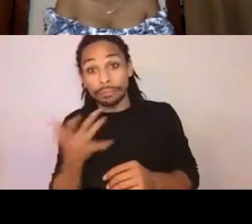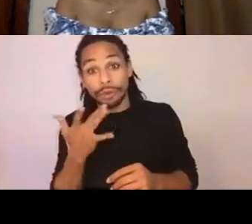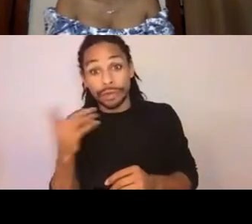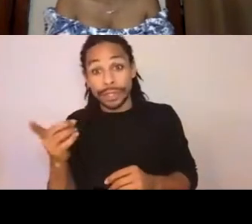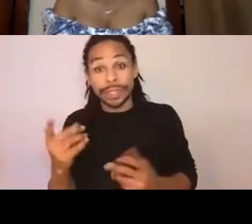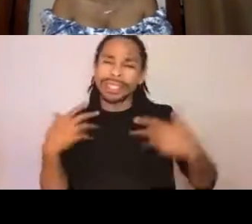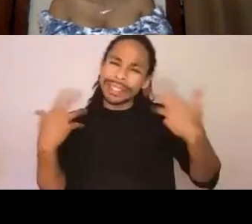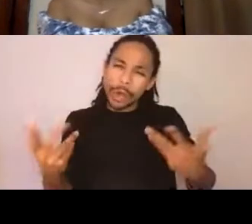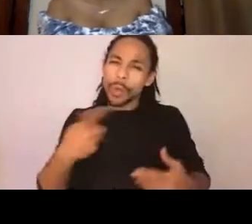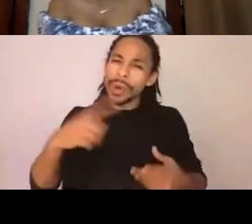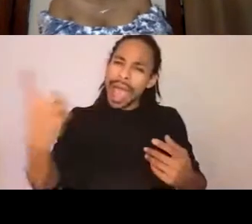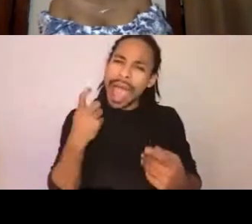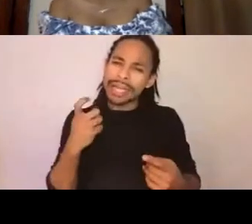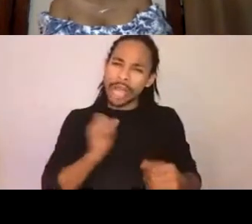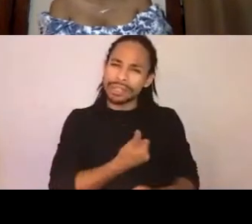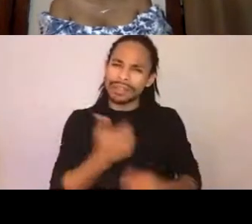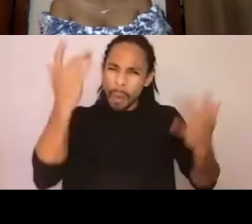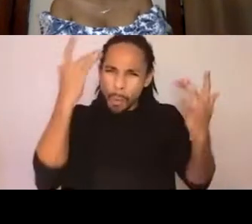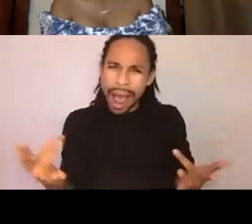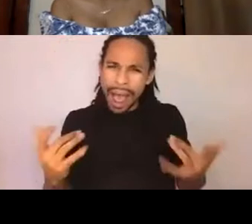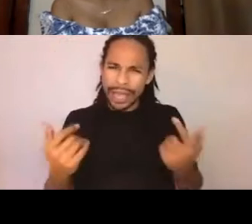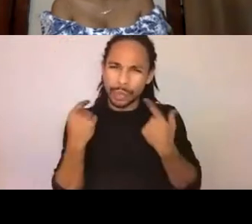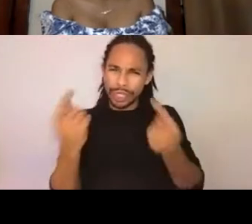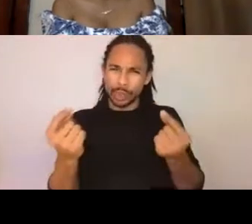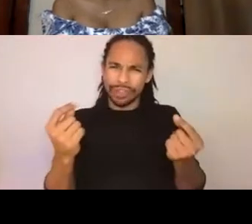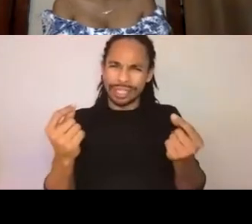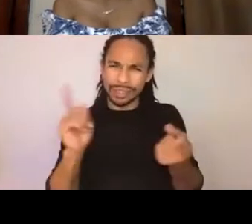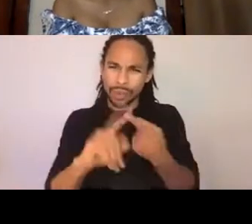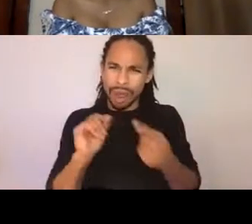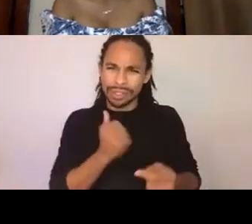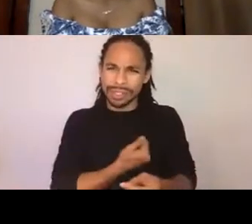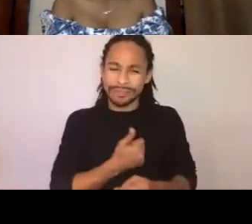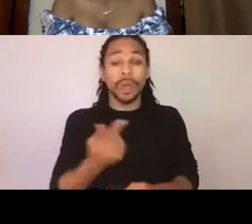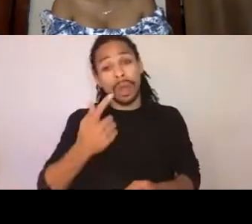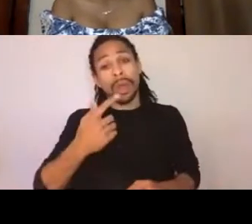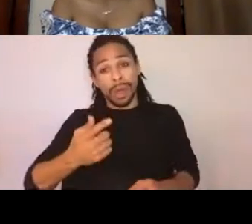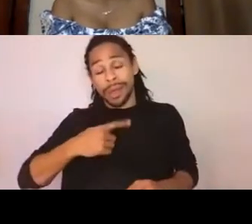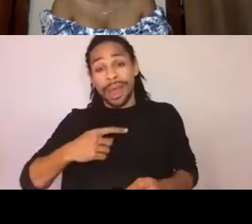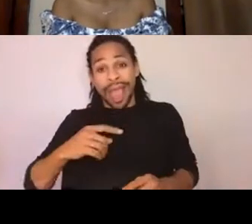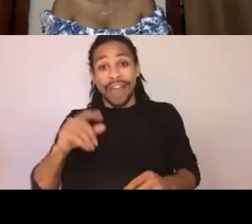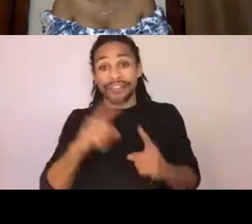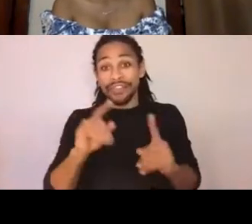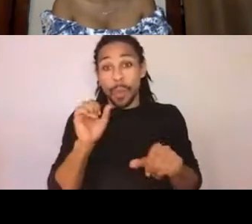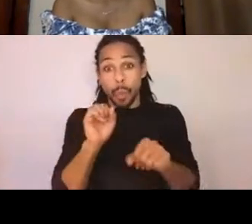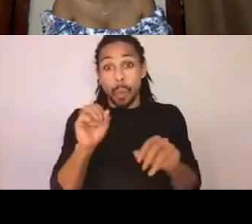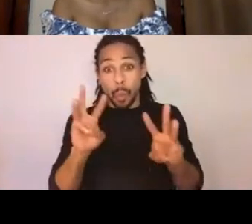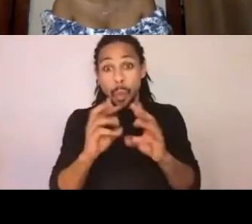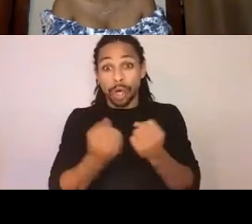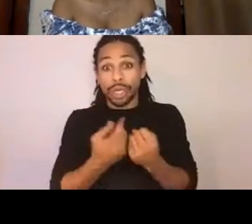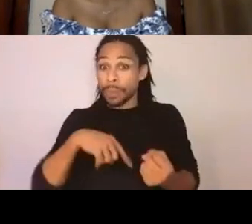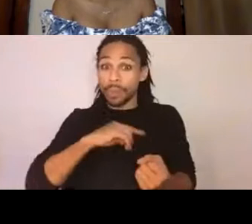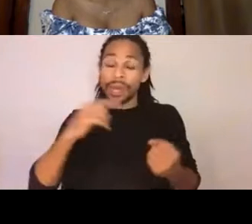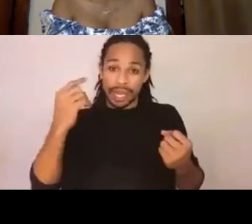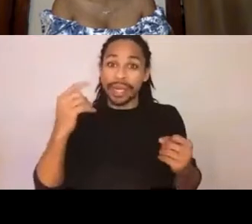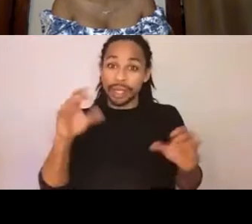we, you know, why do we do this to ourselves? And I think it's something that we think about a lot at the workshop and something we definitely aspire to be